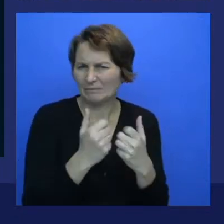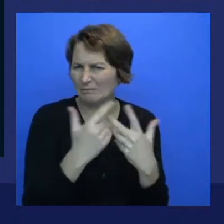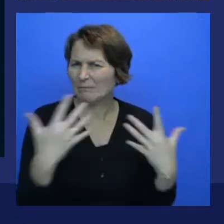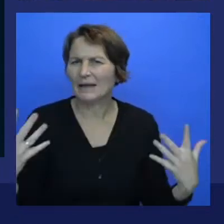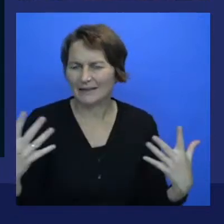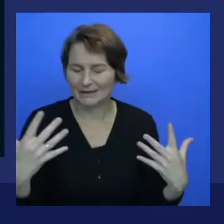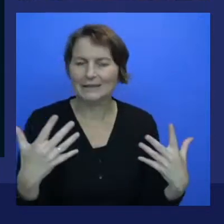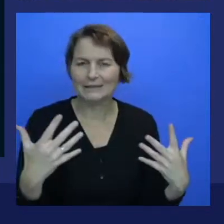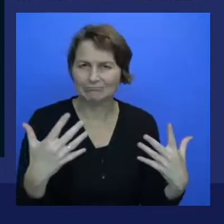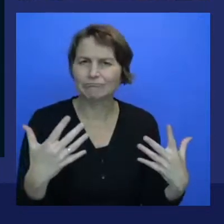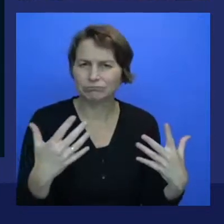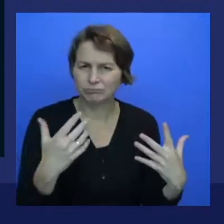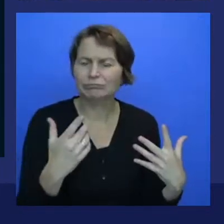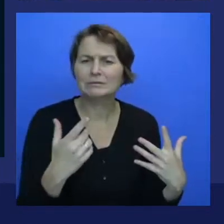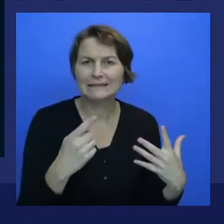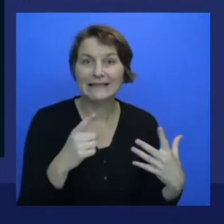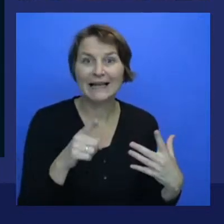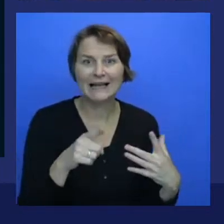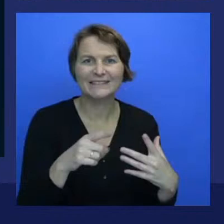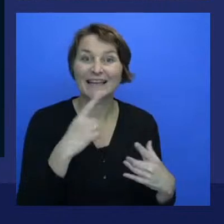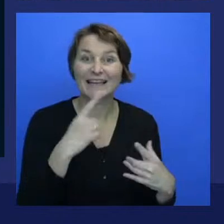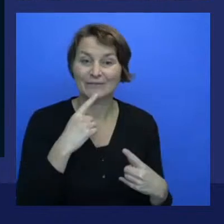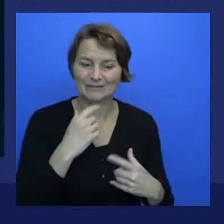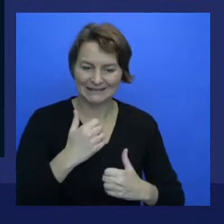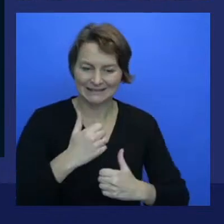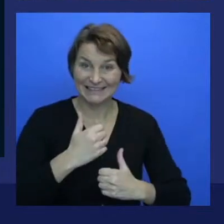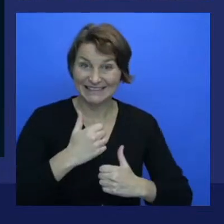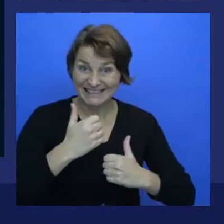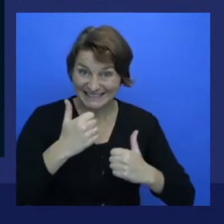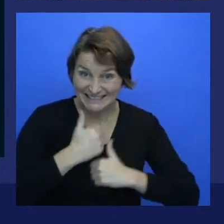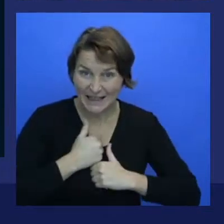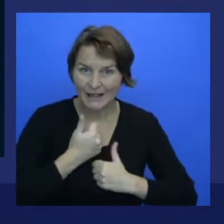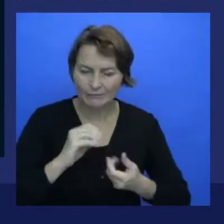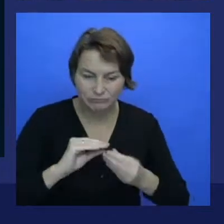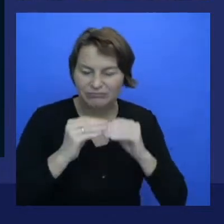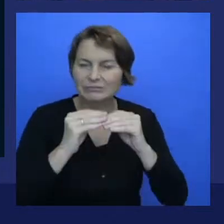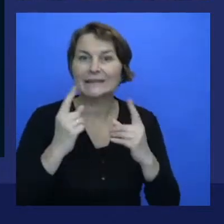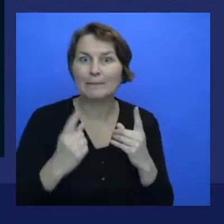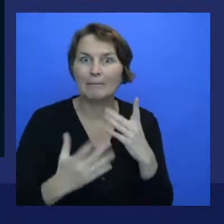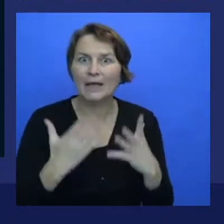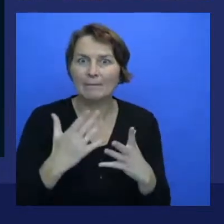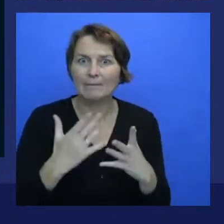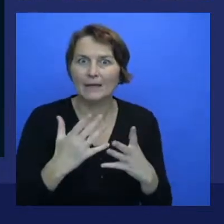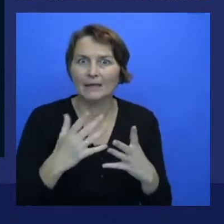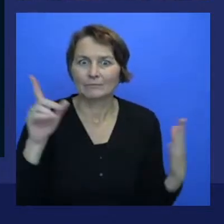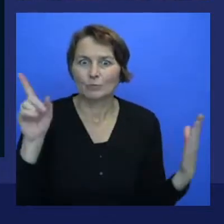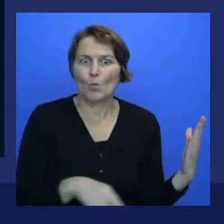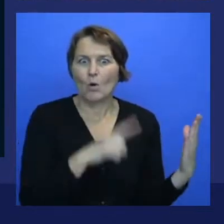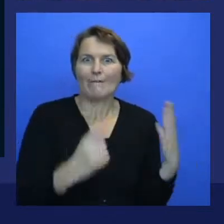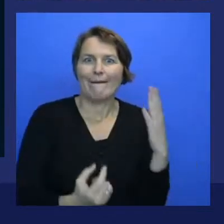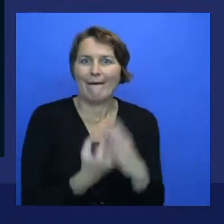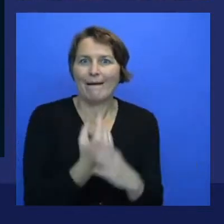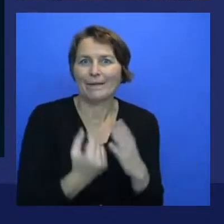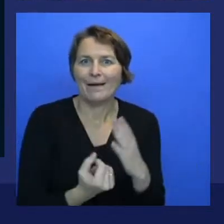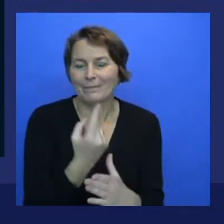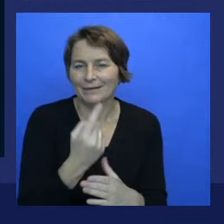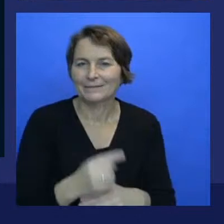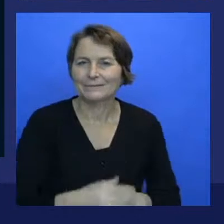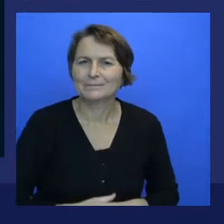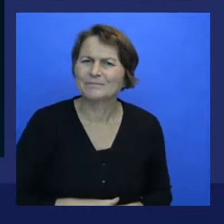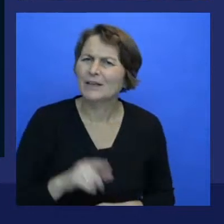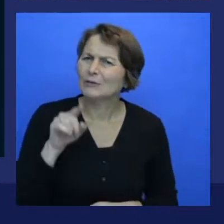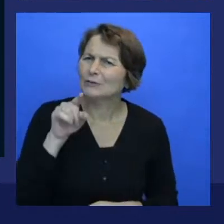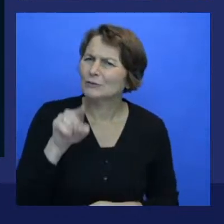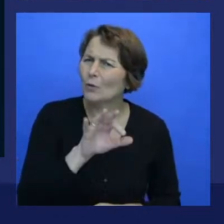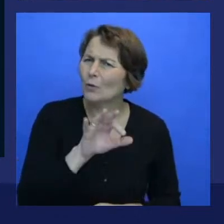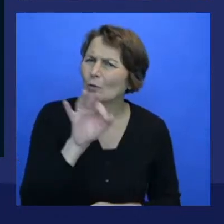can bring more damage if it doesn't work correctly. Yeah. So if I understand you correctly,